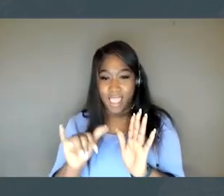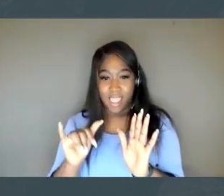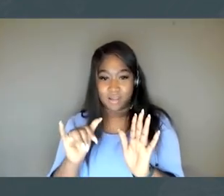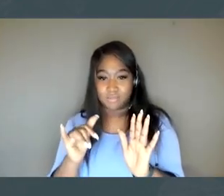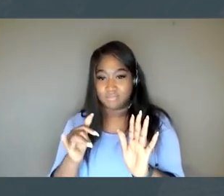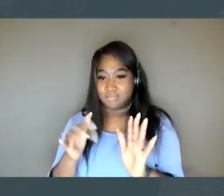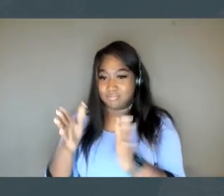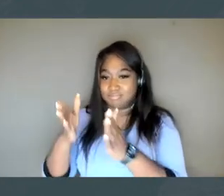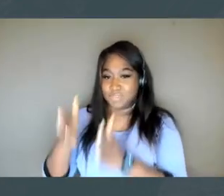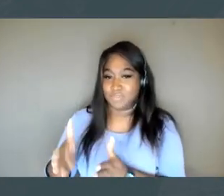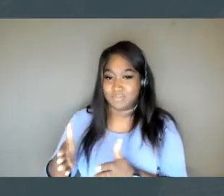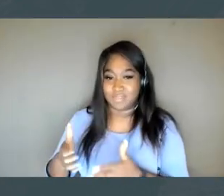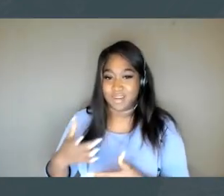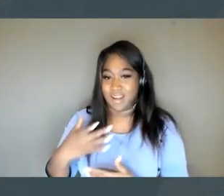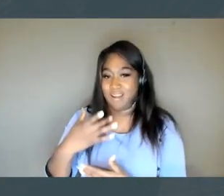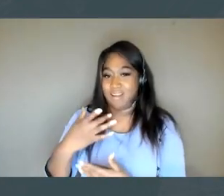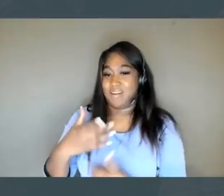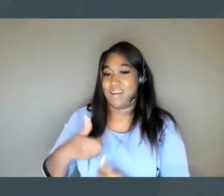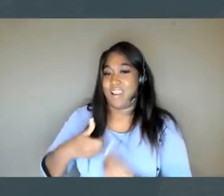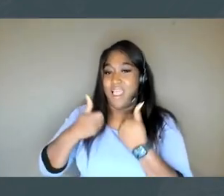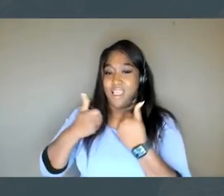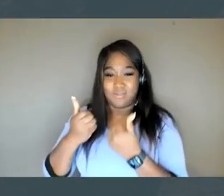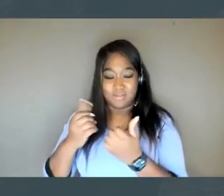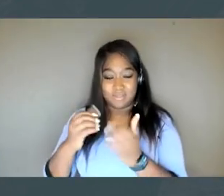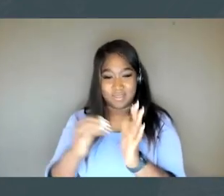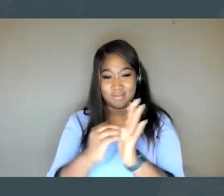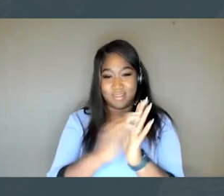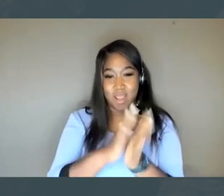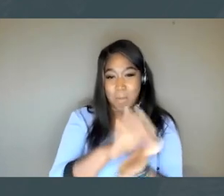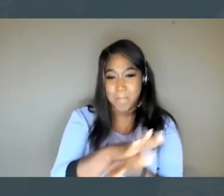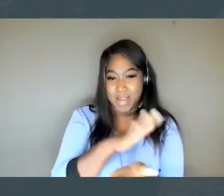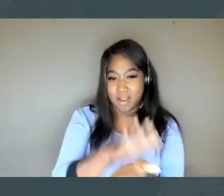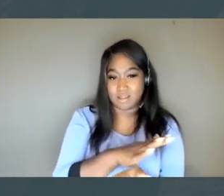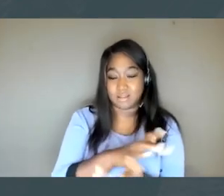work is about print culture, right?